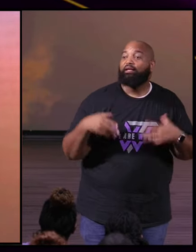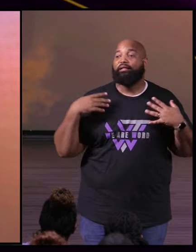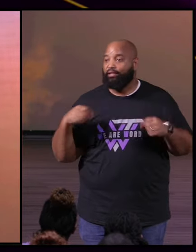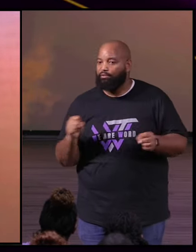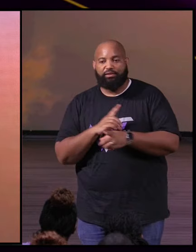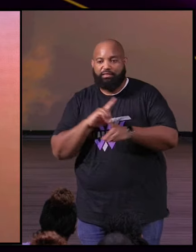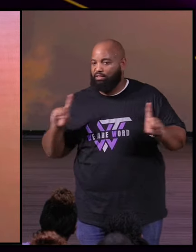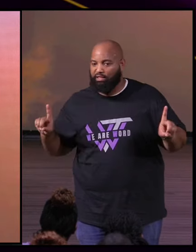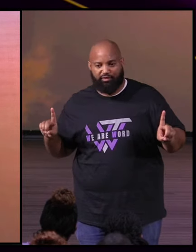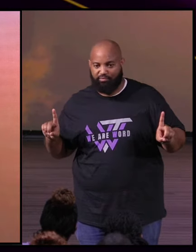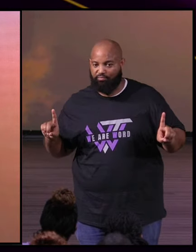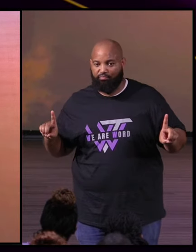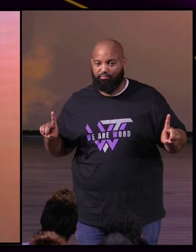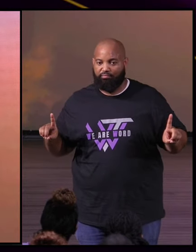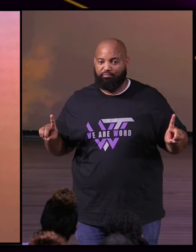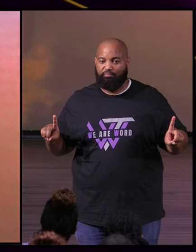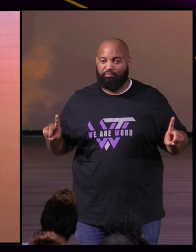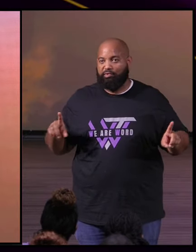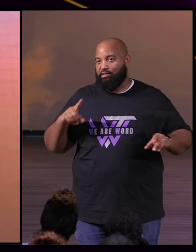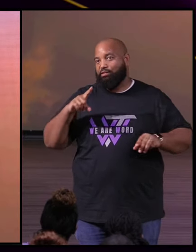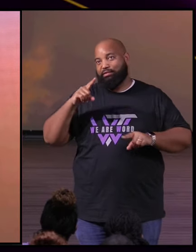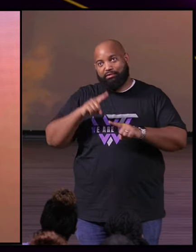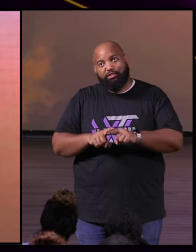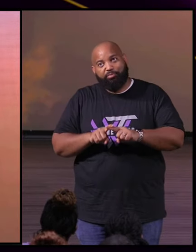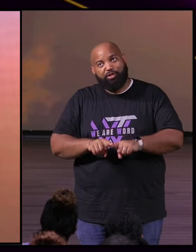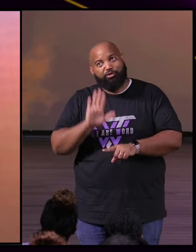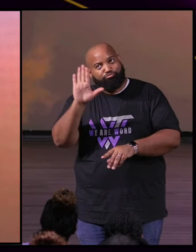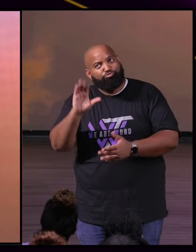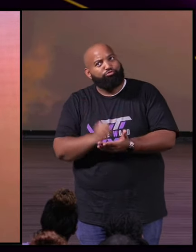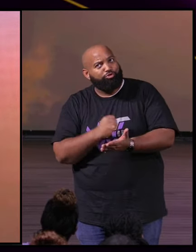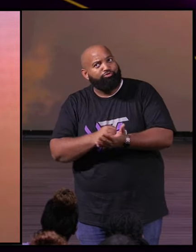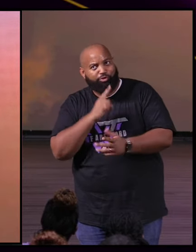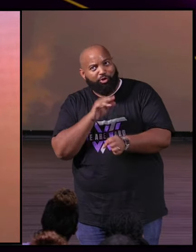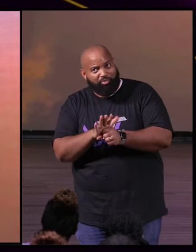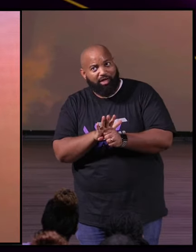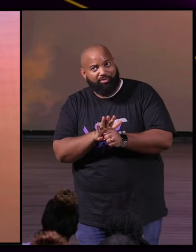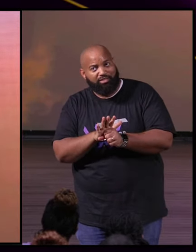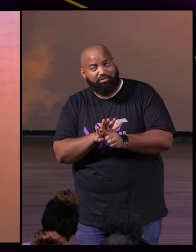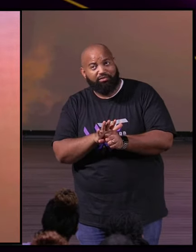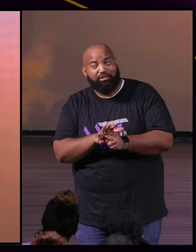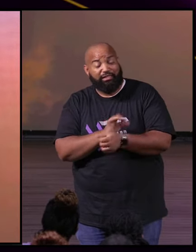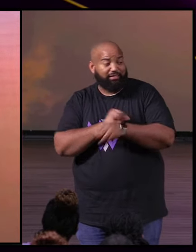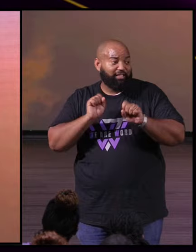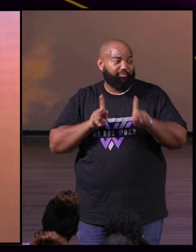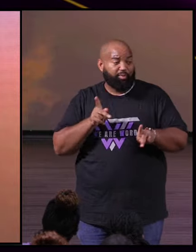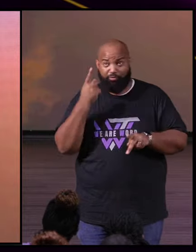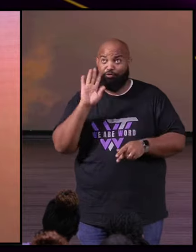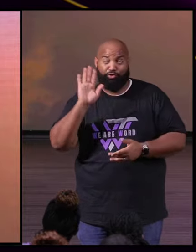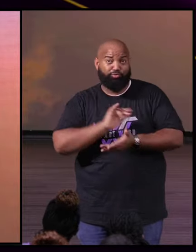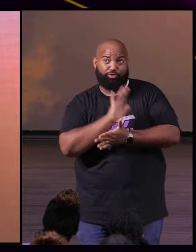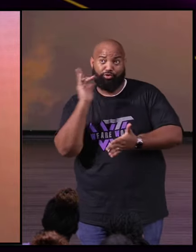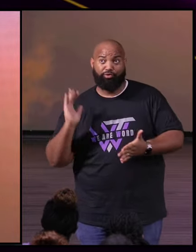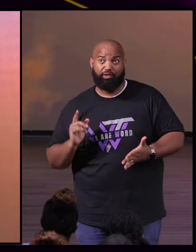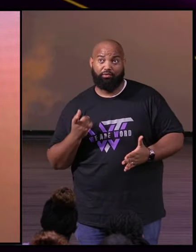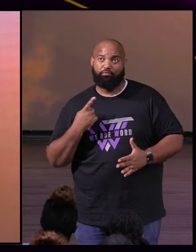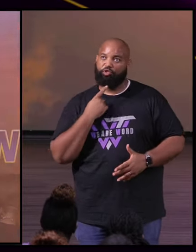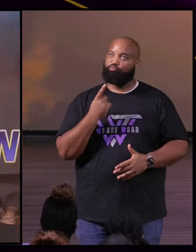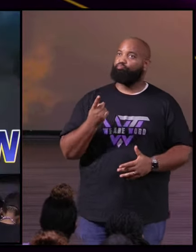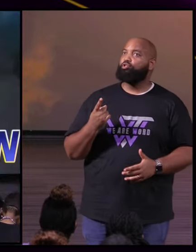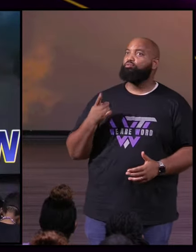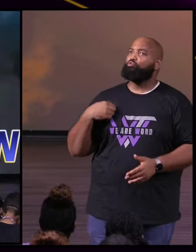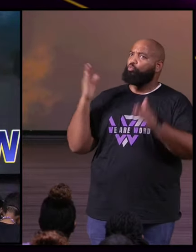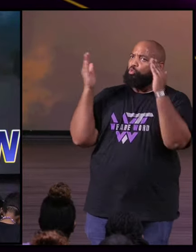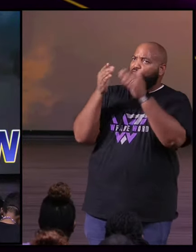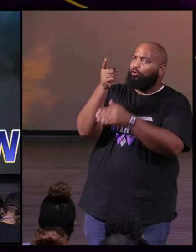and deliver according to that word and save for your name's sake. Speak, Lord.